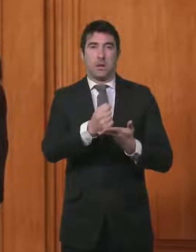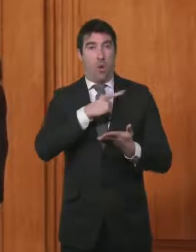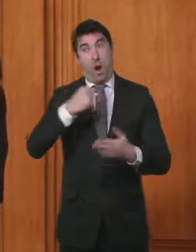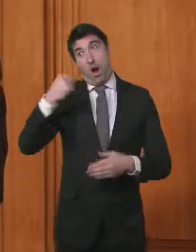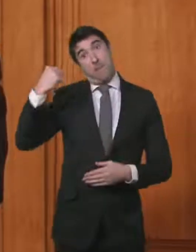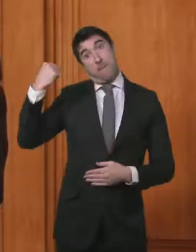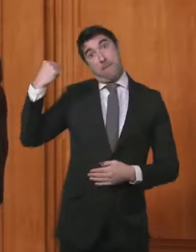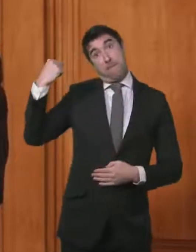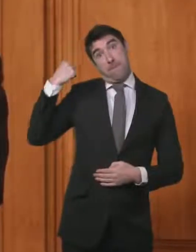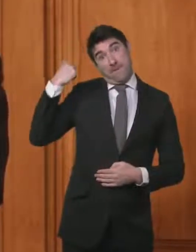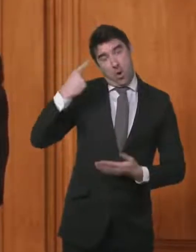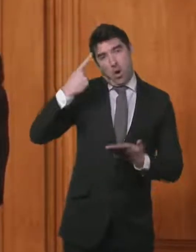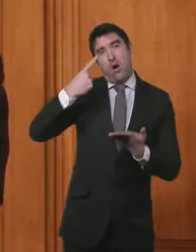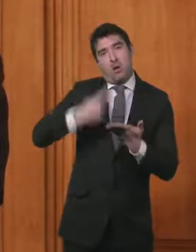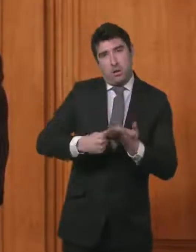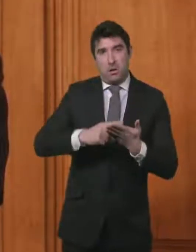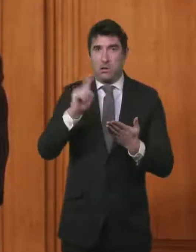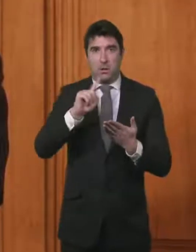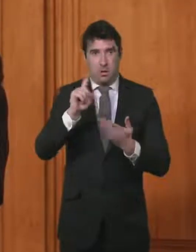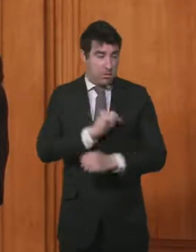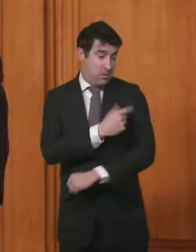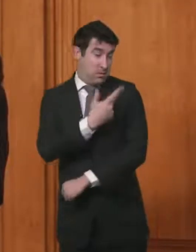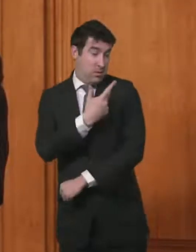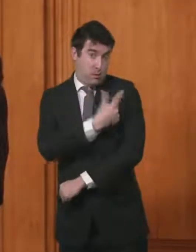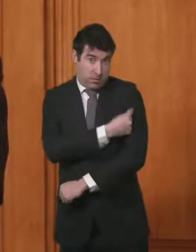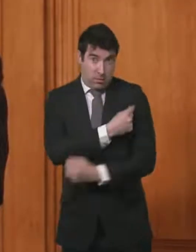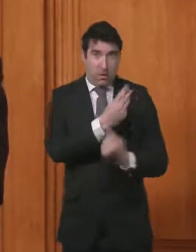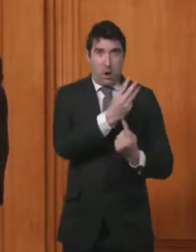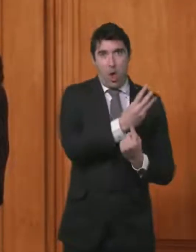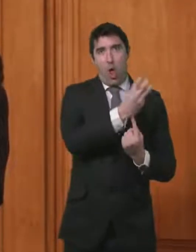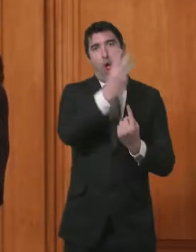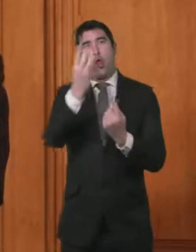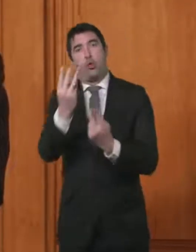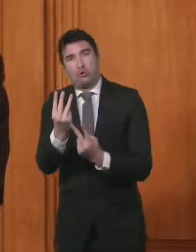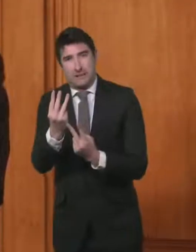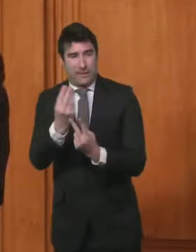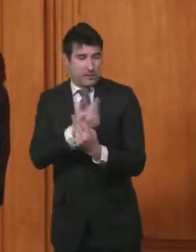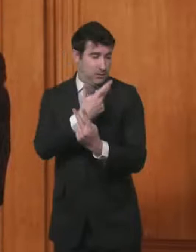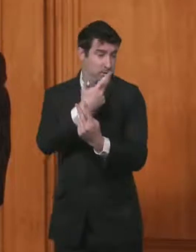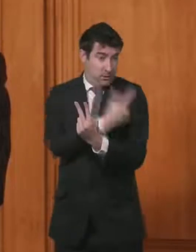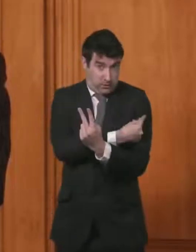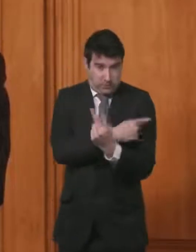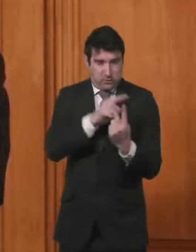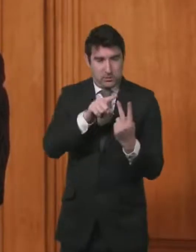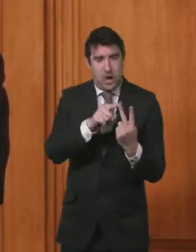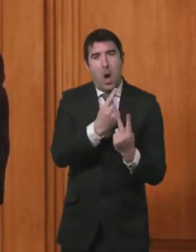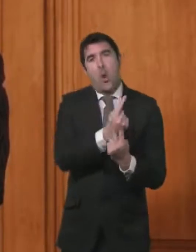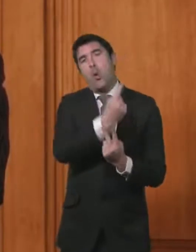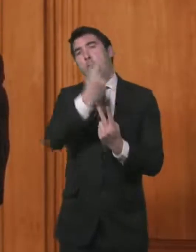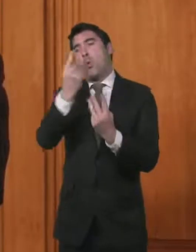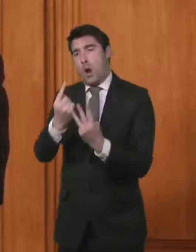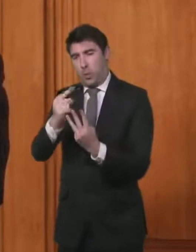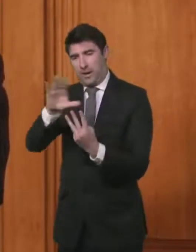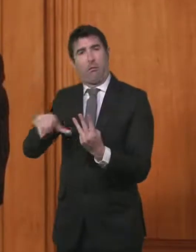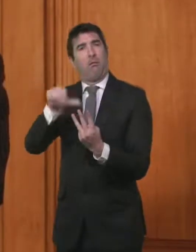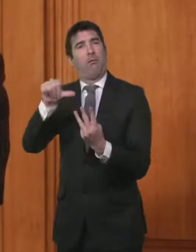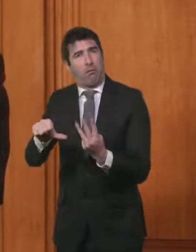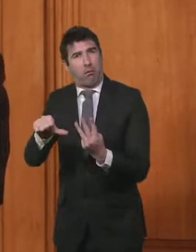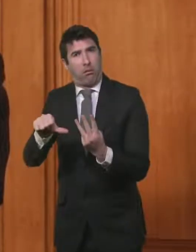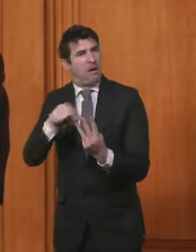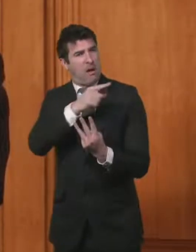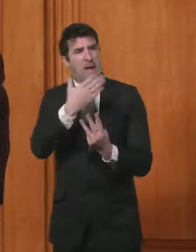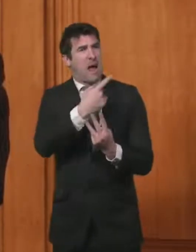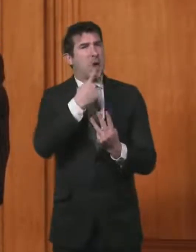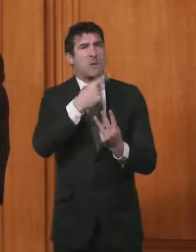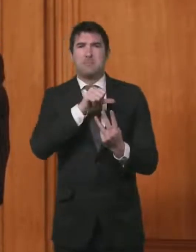who's public health trained, and I'll try and explain why. Firstly, the JCVI are very confident that